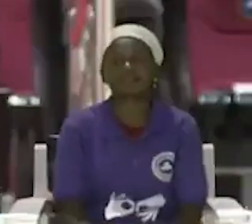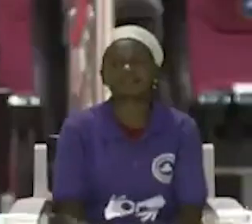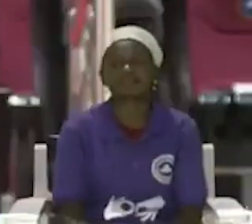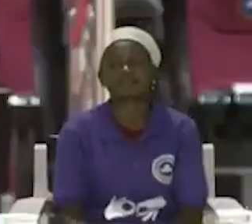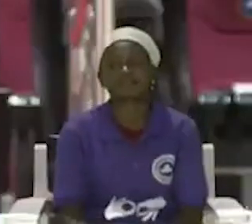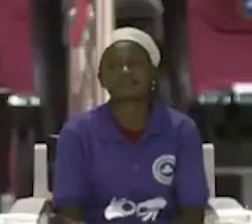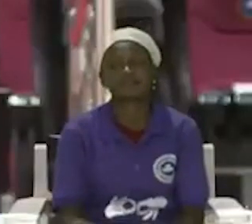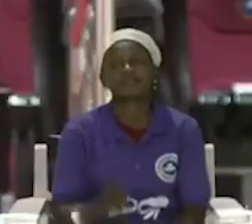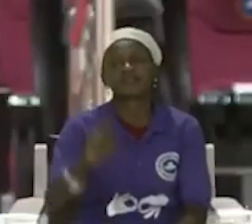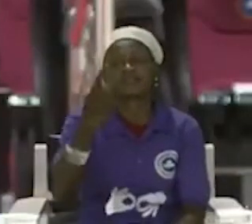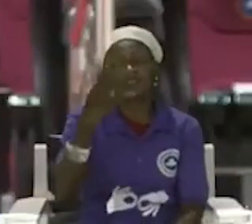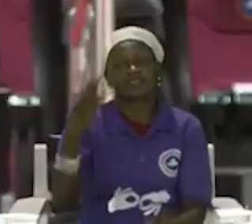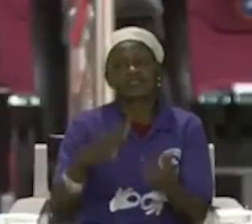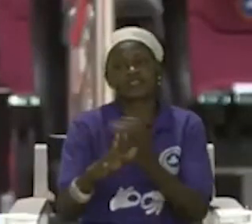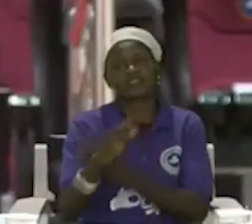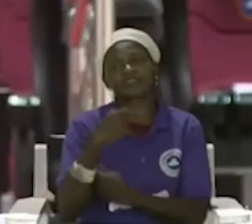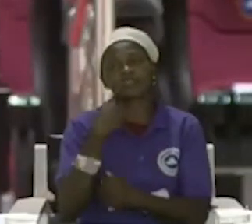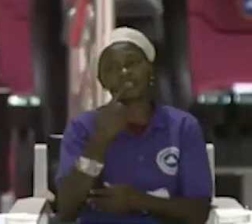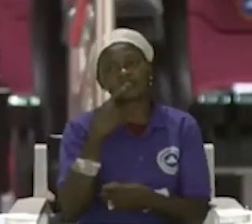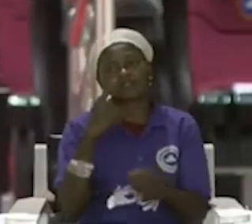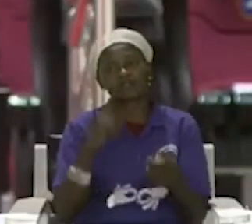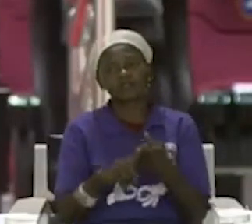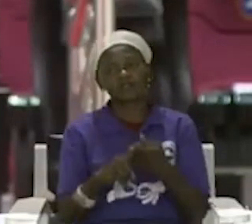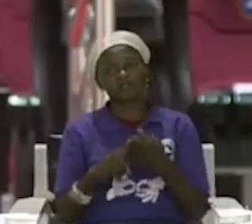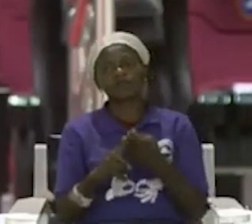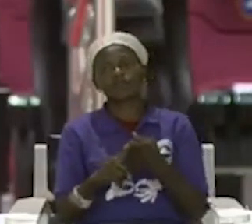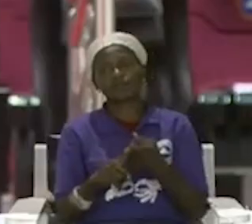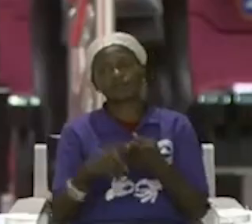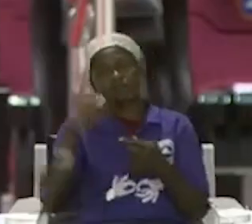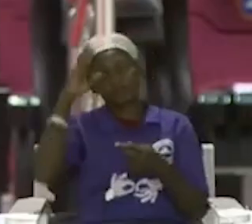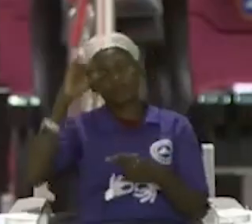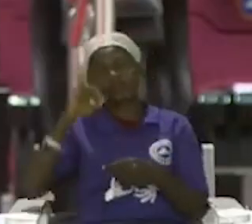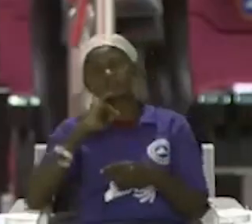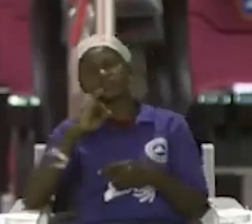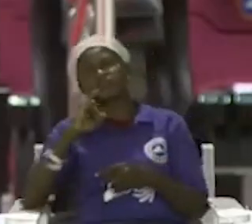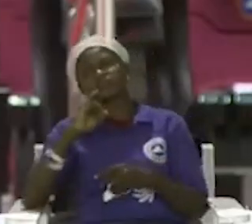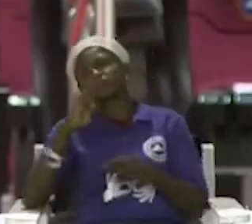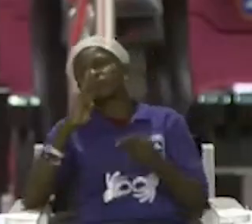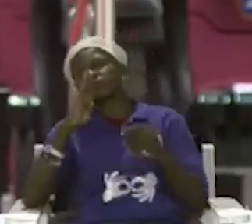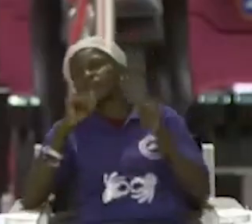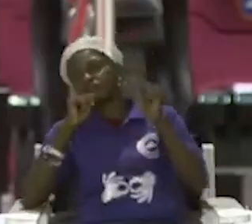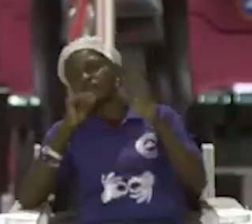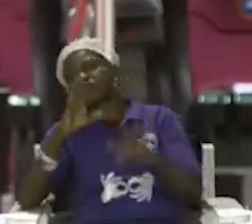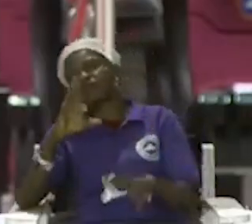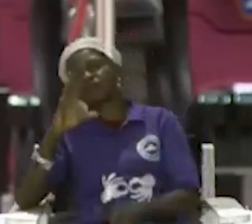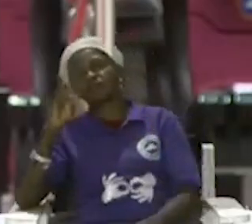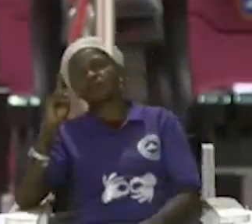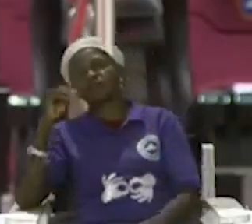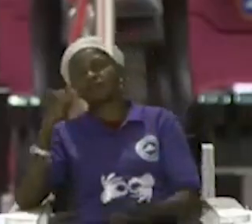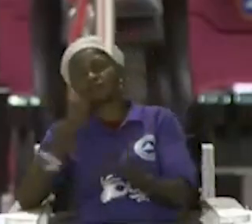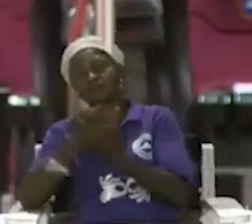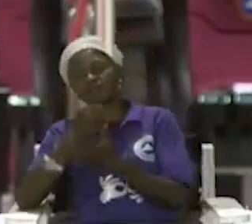The first thing God said to man is, be blessed.